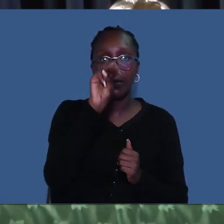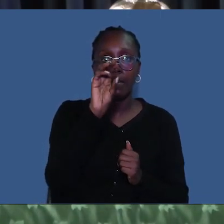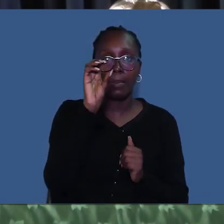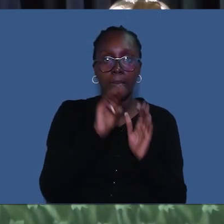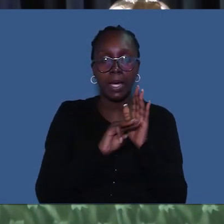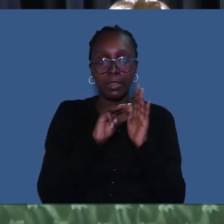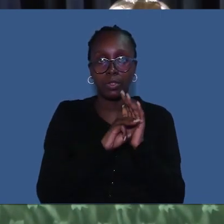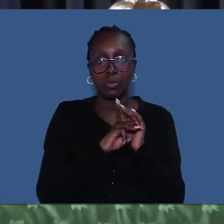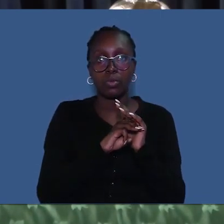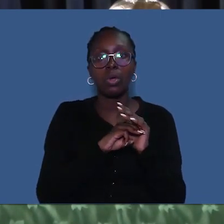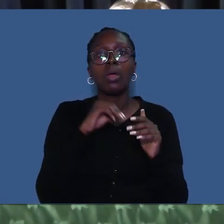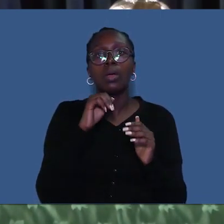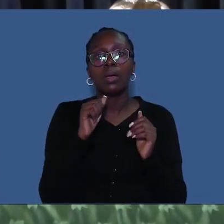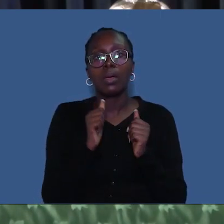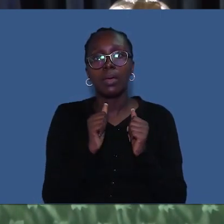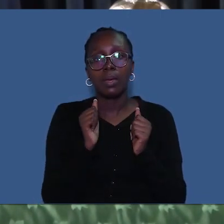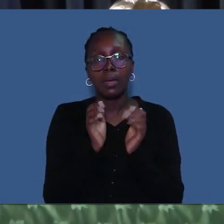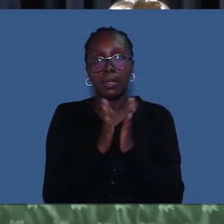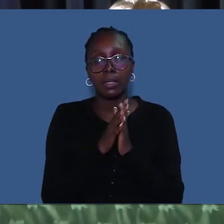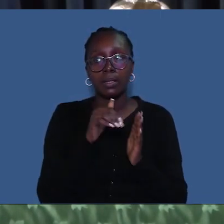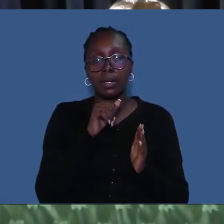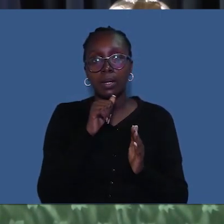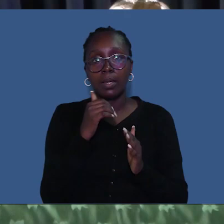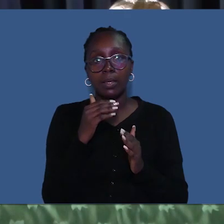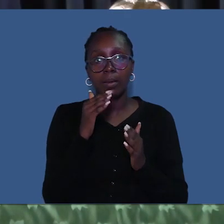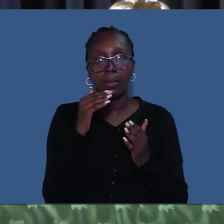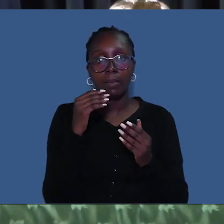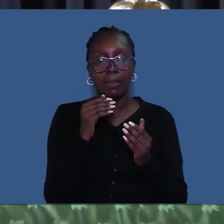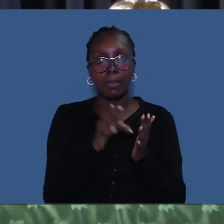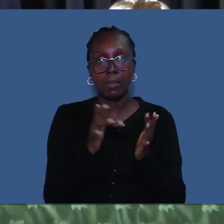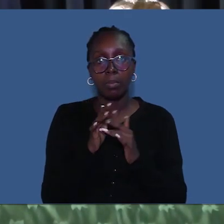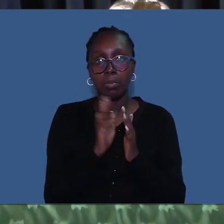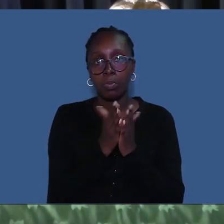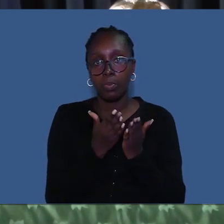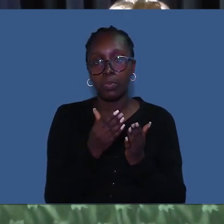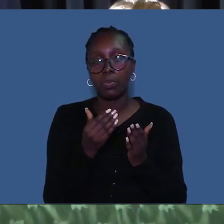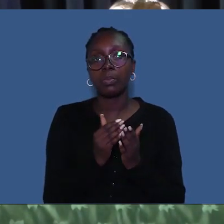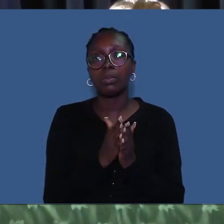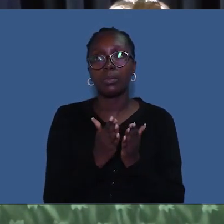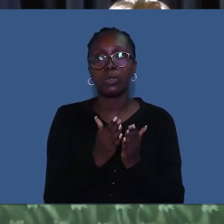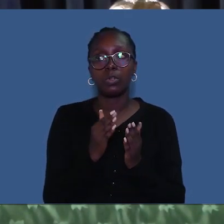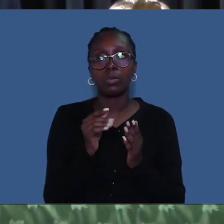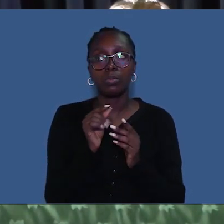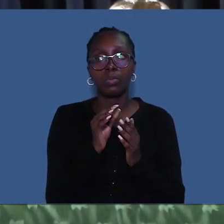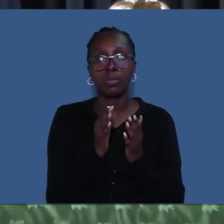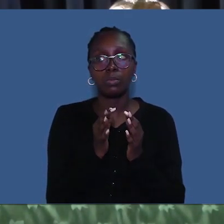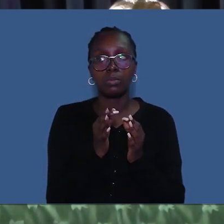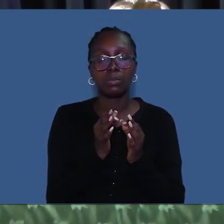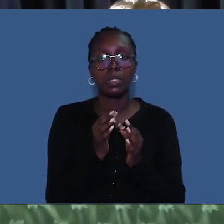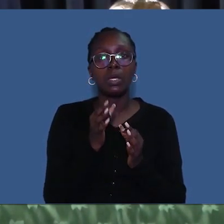references to other scriptures. So allow me to read the two passages, starting off with Judges 5, 1 to